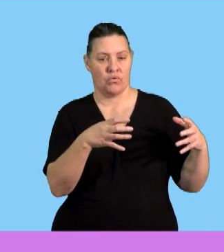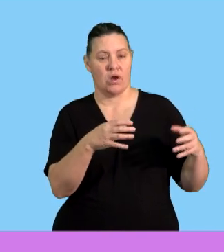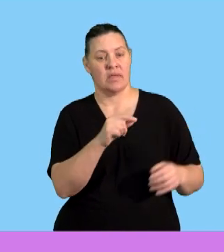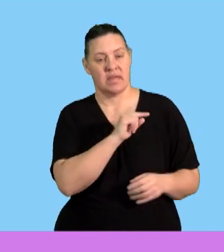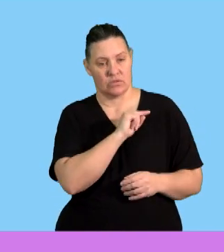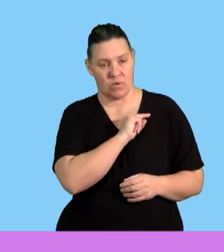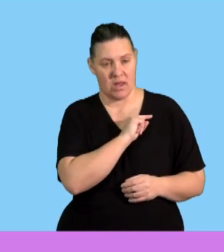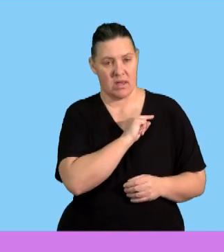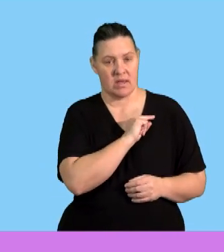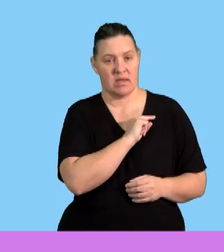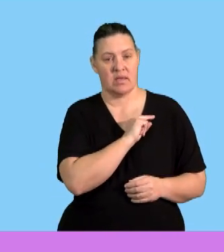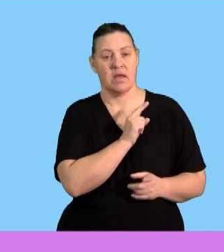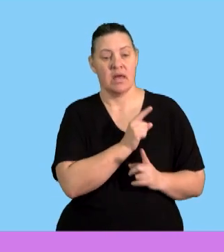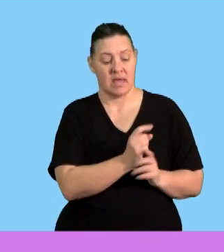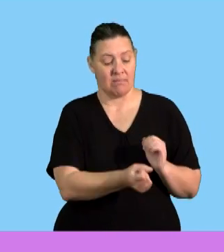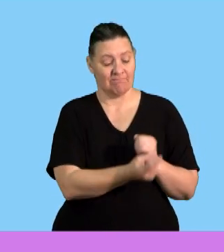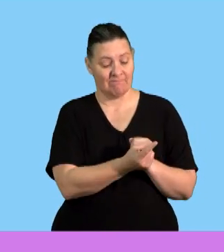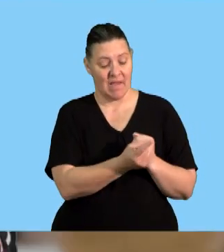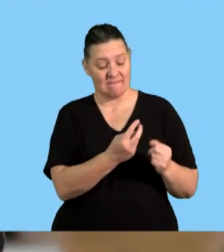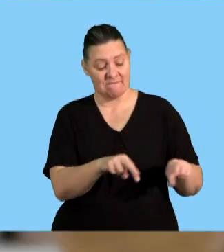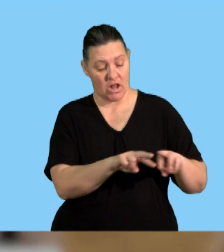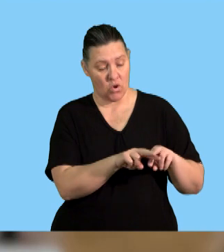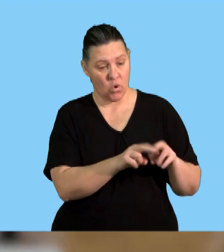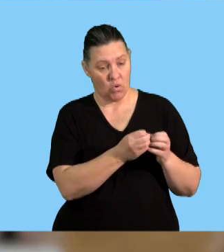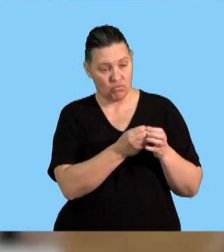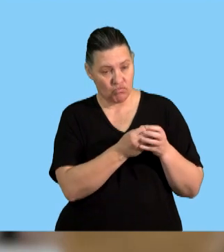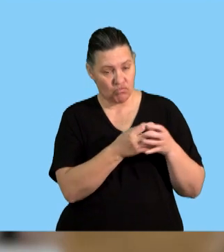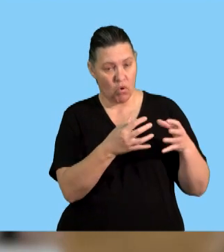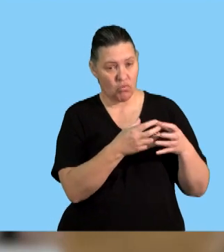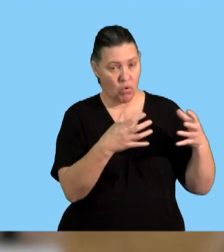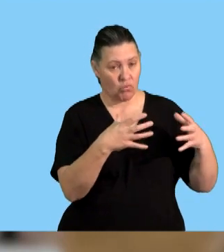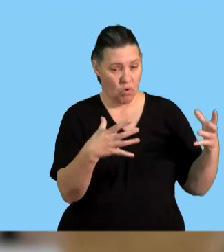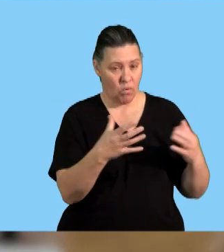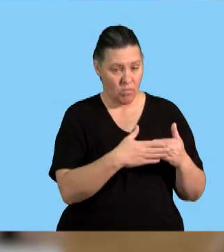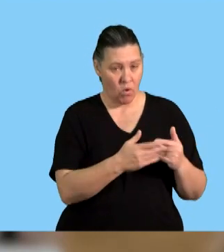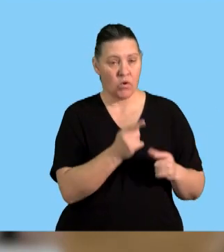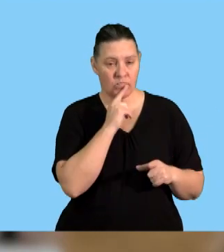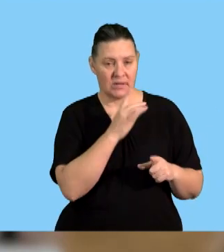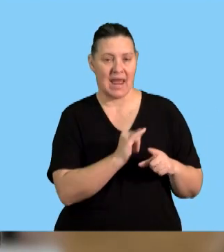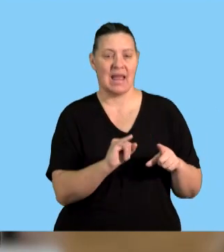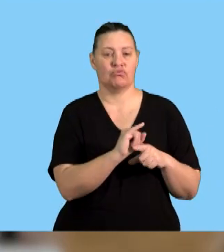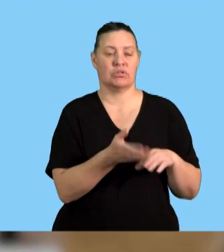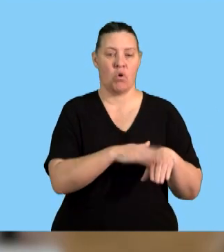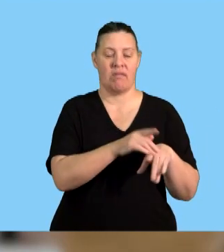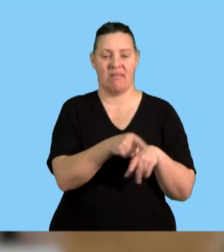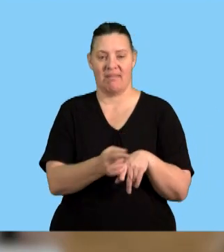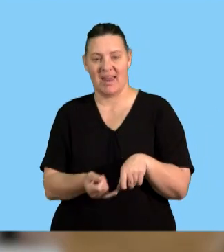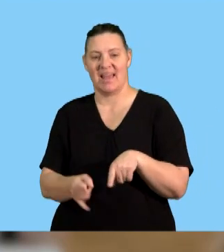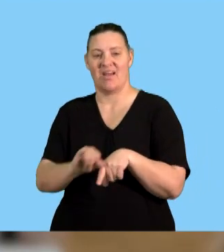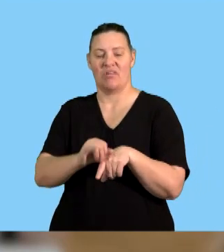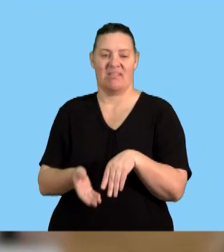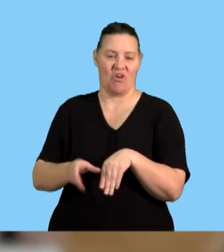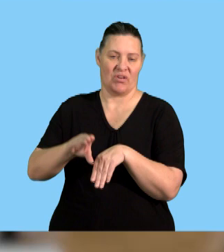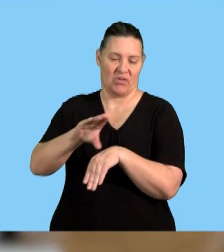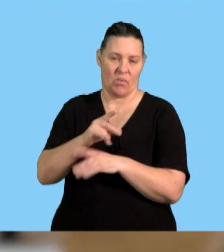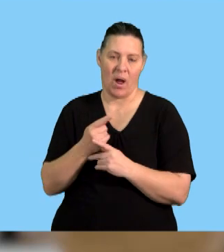and therefore, because the initial value is keeping on growing, you will earn interest every time,